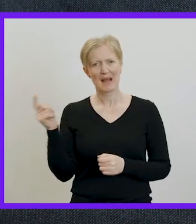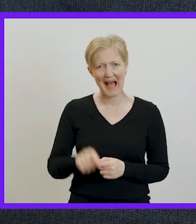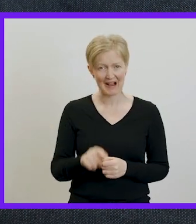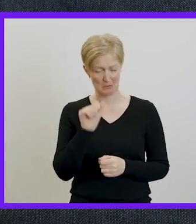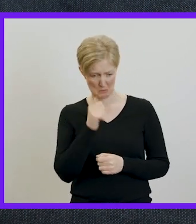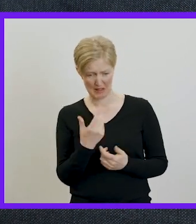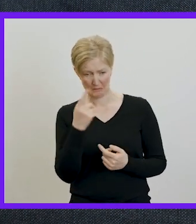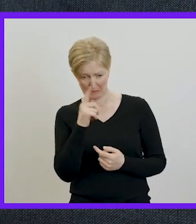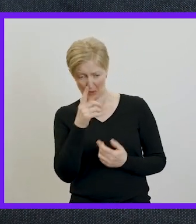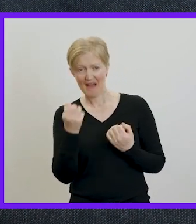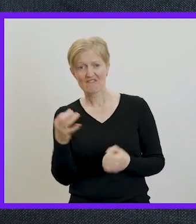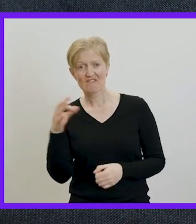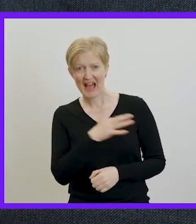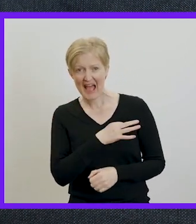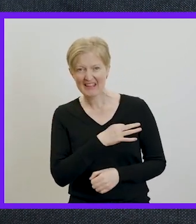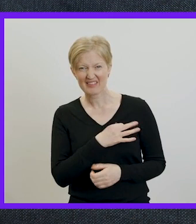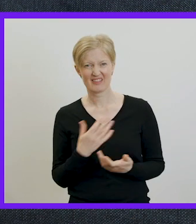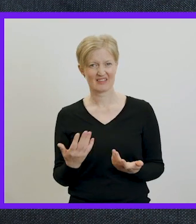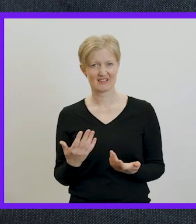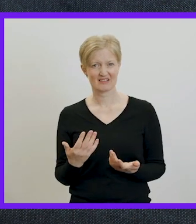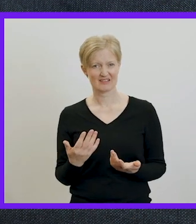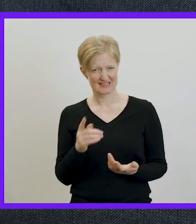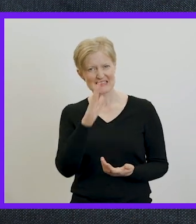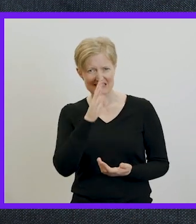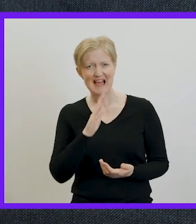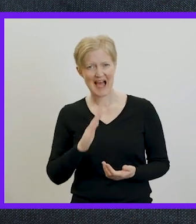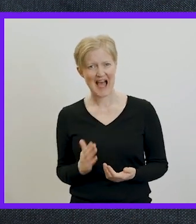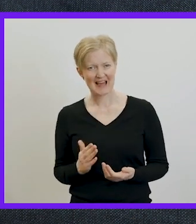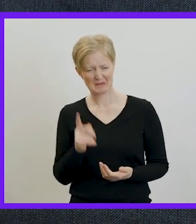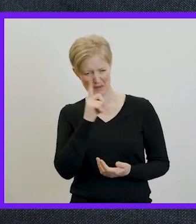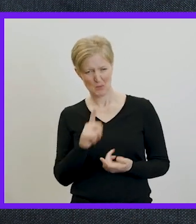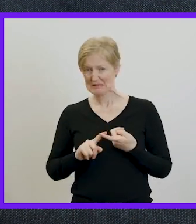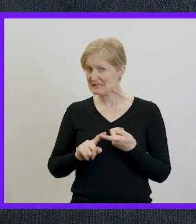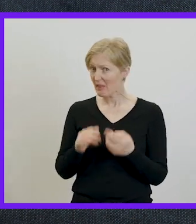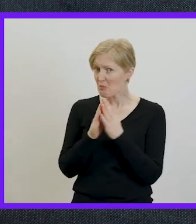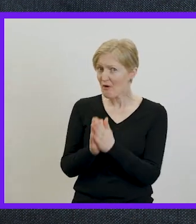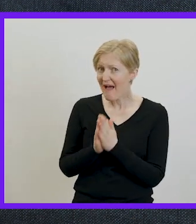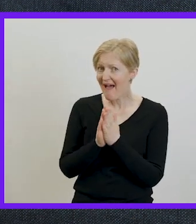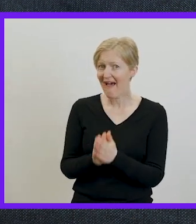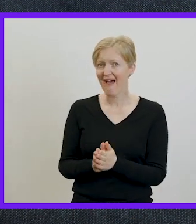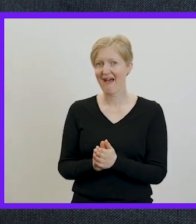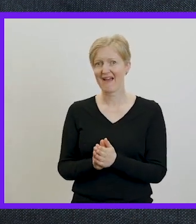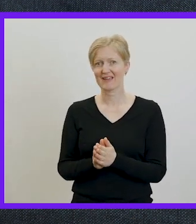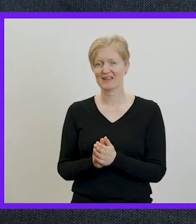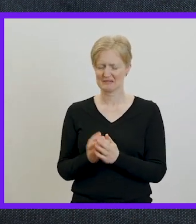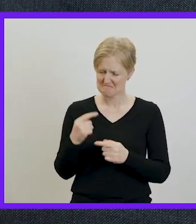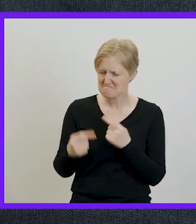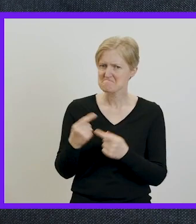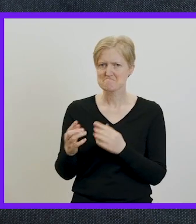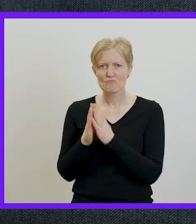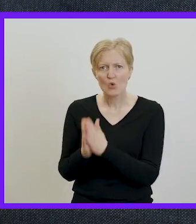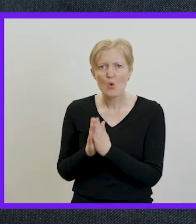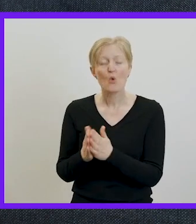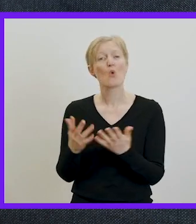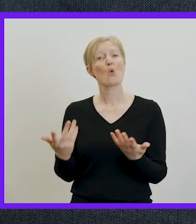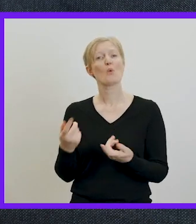faith on the earth? And what Jesus is really saying is, will people still be praying? Will they still be persisting in prayer, or will they have